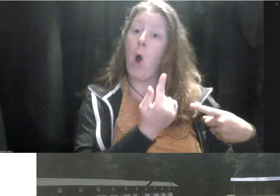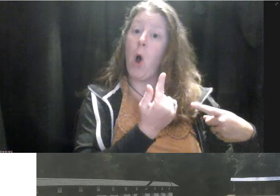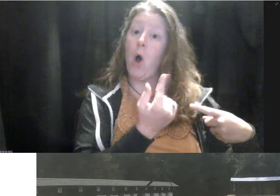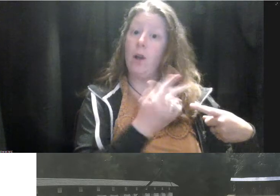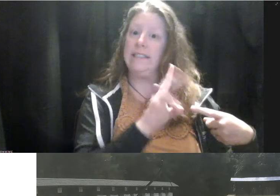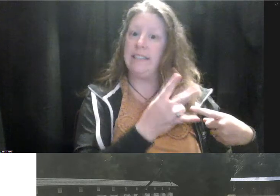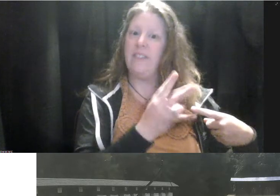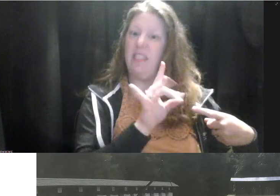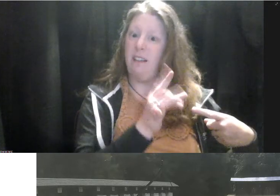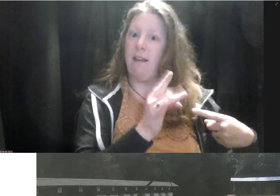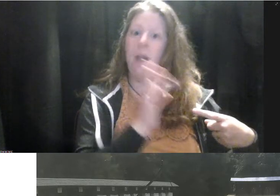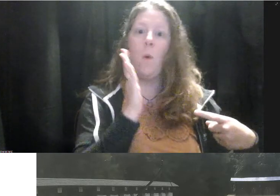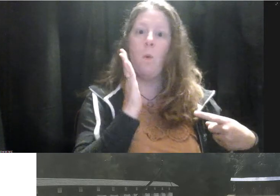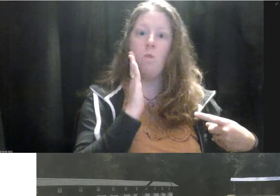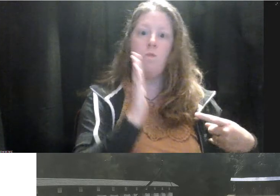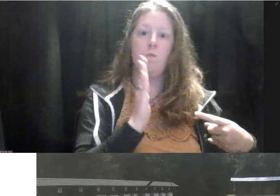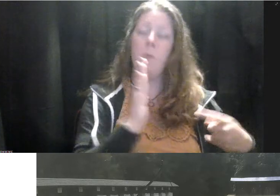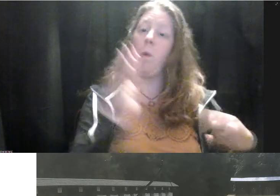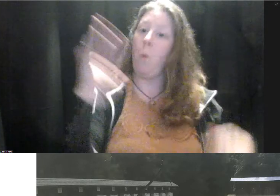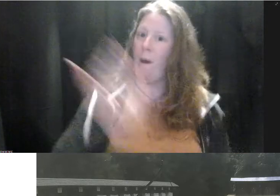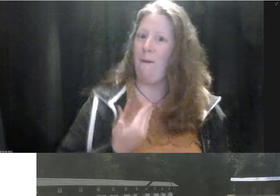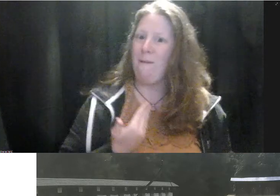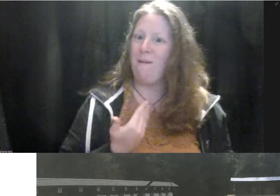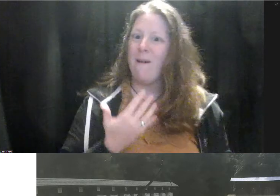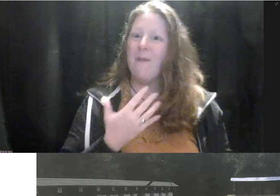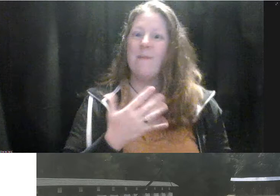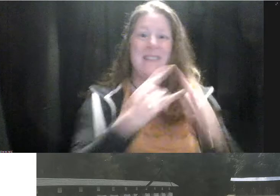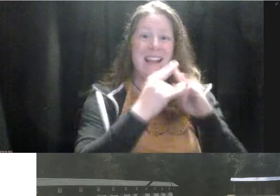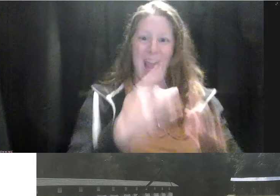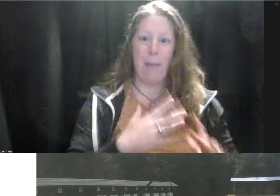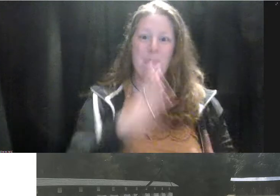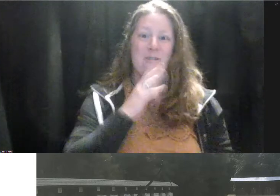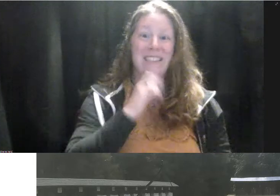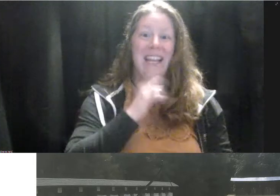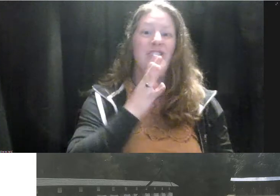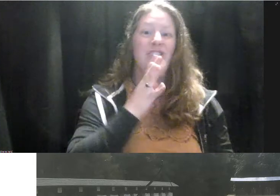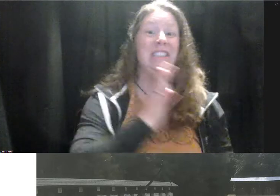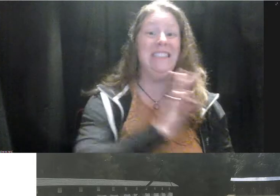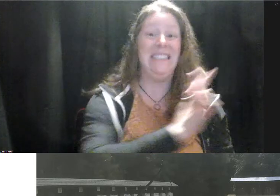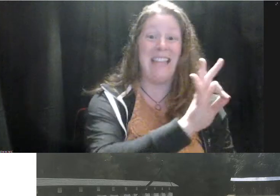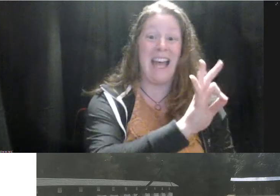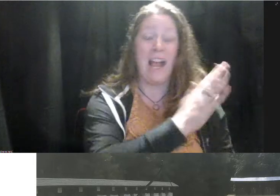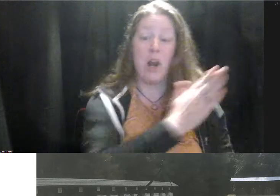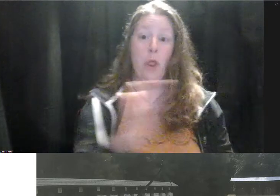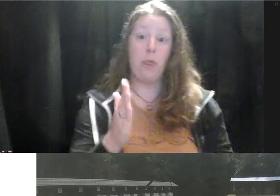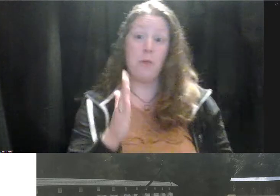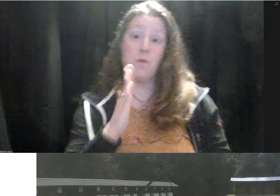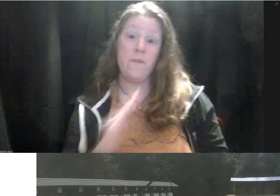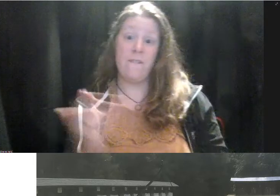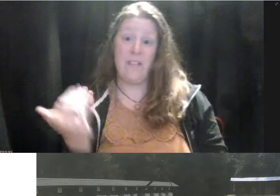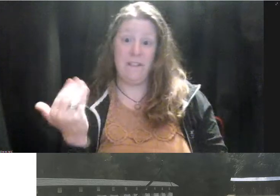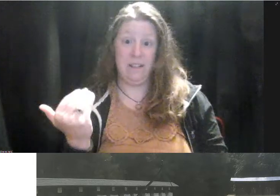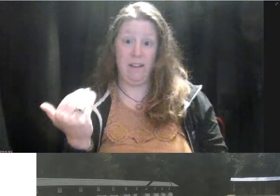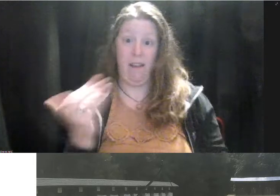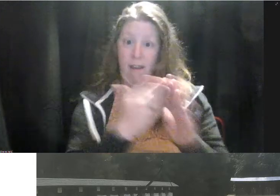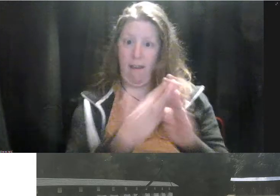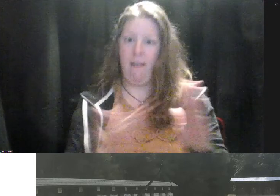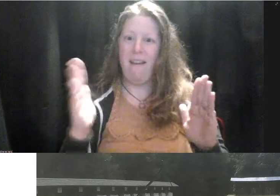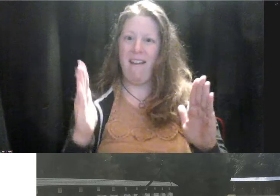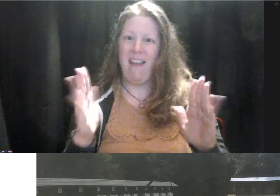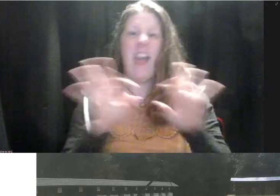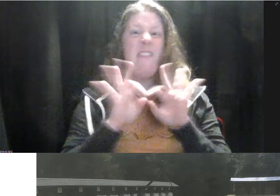For that August 7th and 8th camp, we are going to welcome campers ages 9 through 15